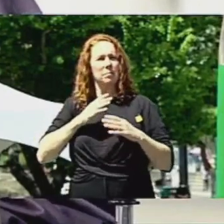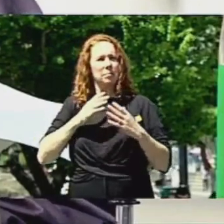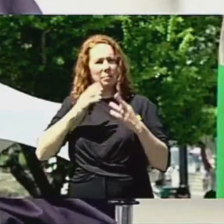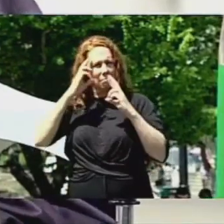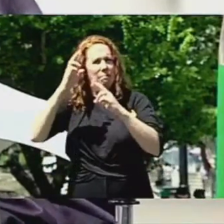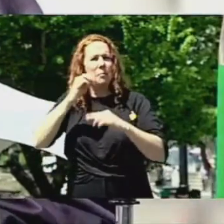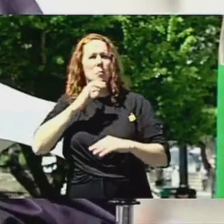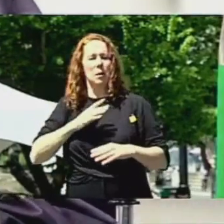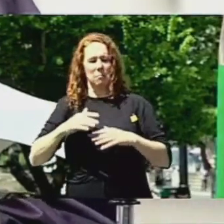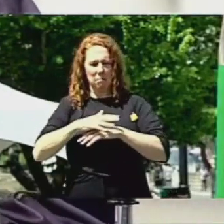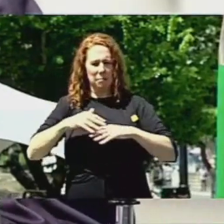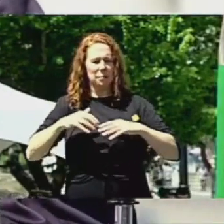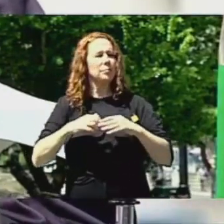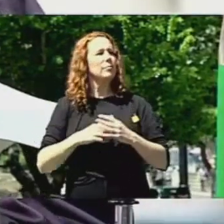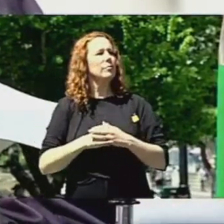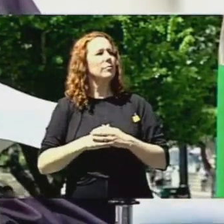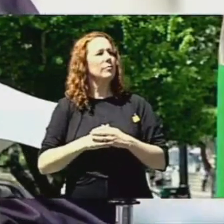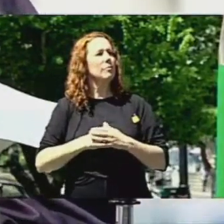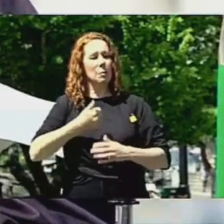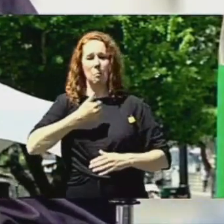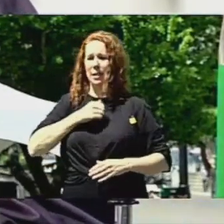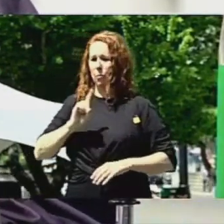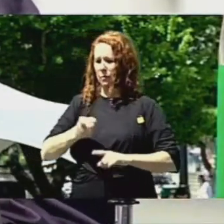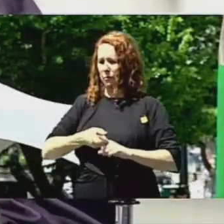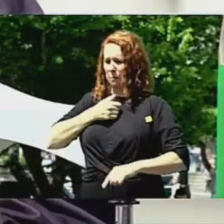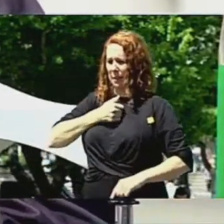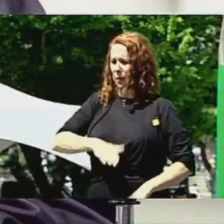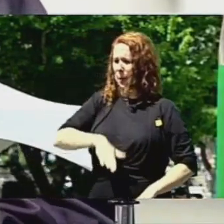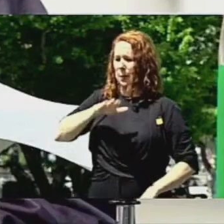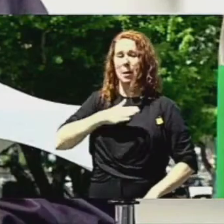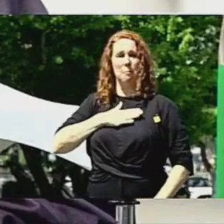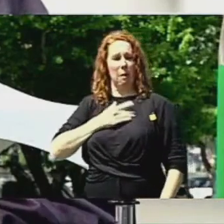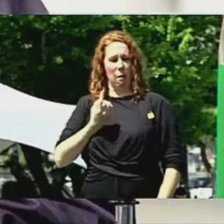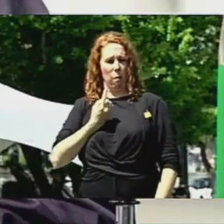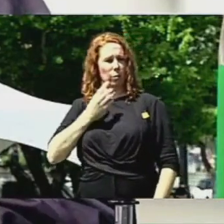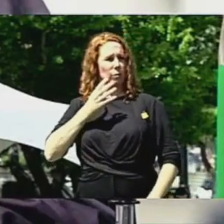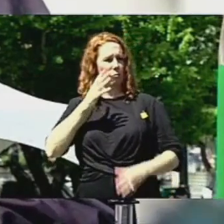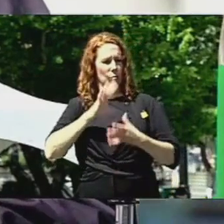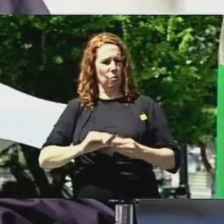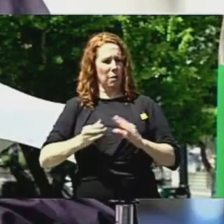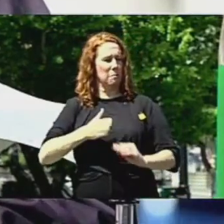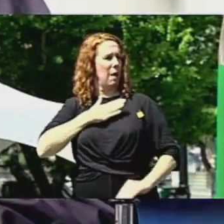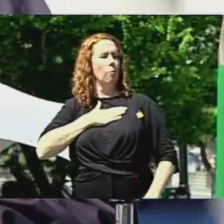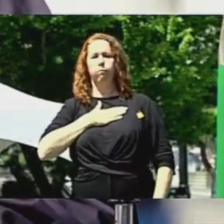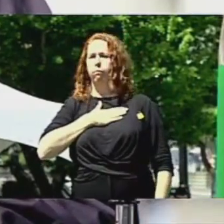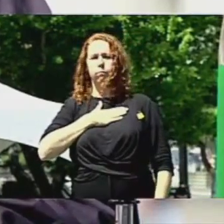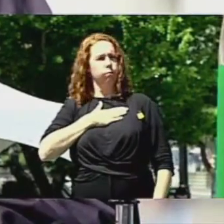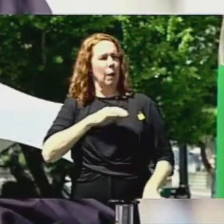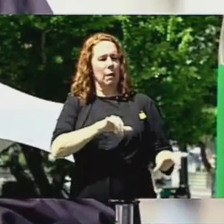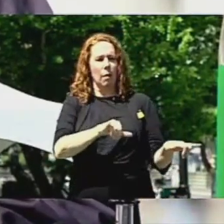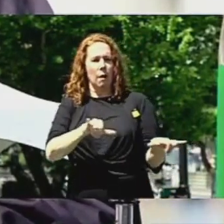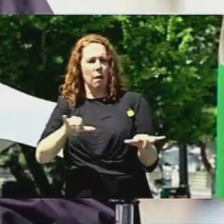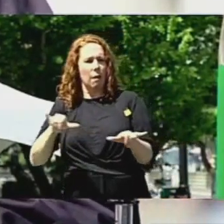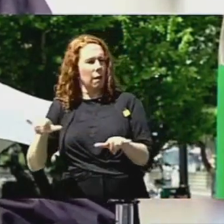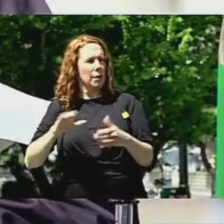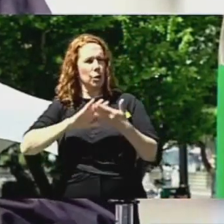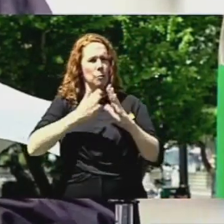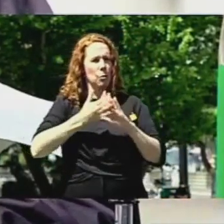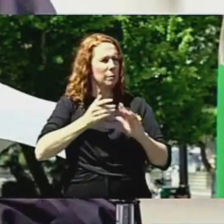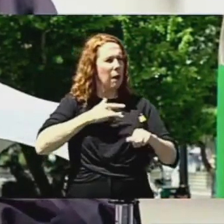Because you see, where I come from, this is not only my story, but a story relevant through all the communities that I'm a part